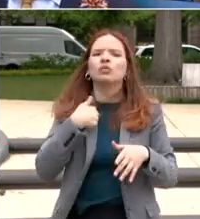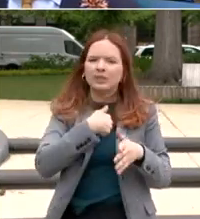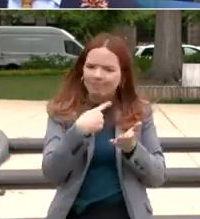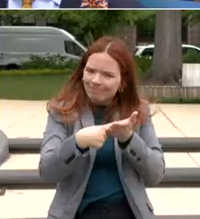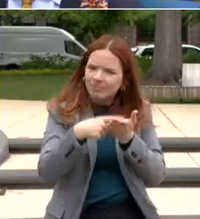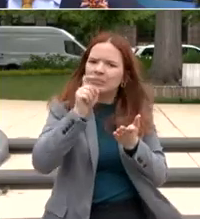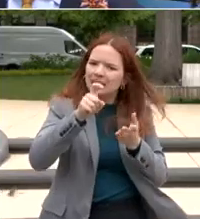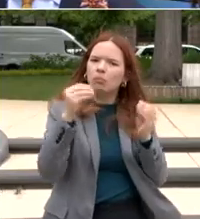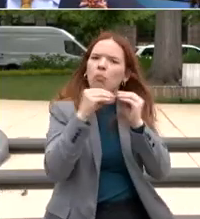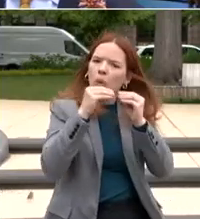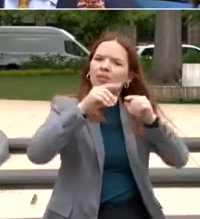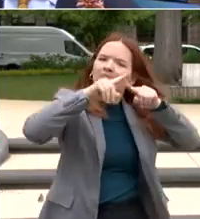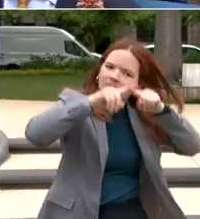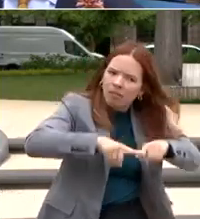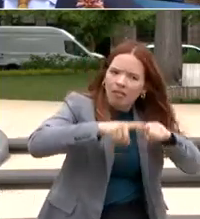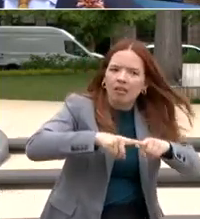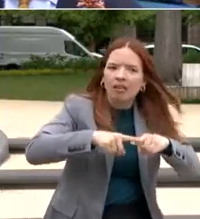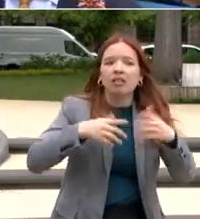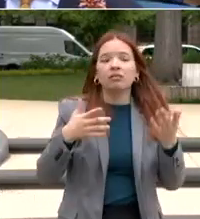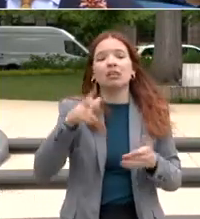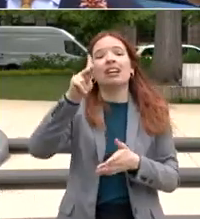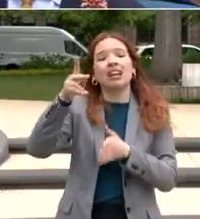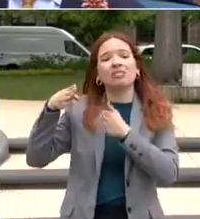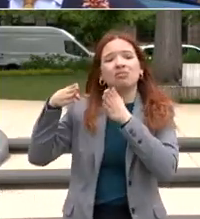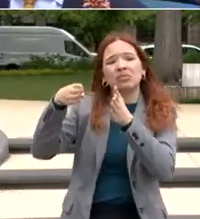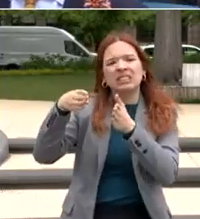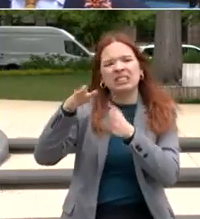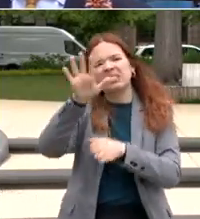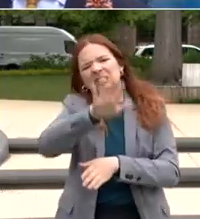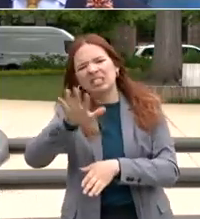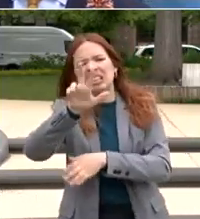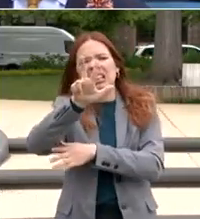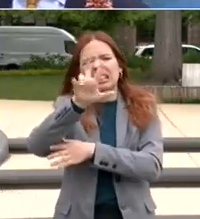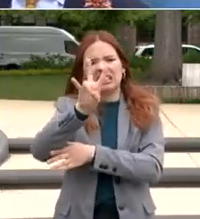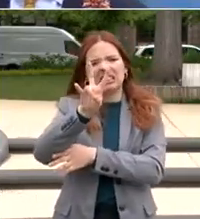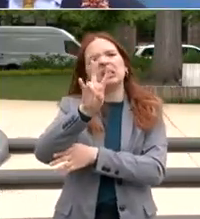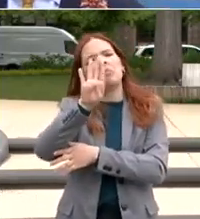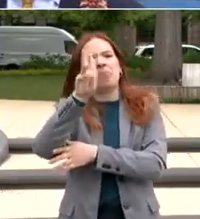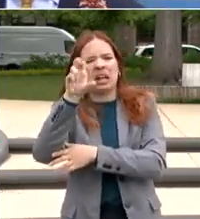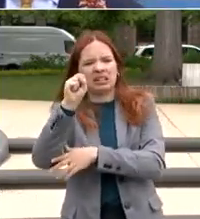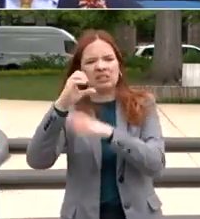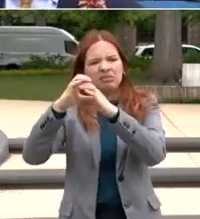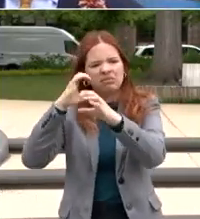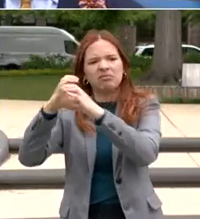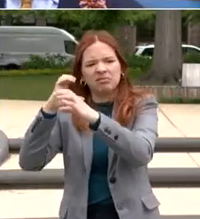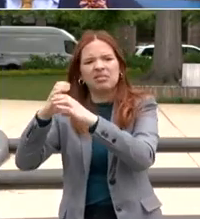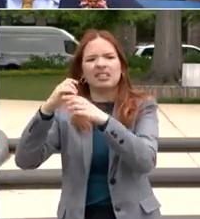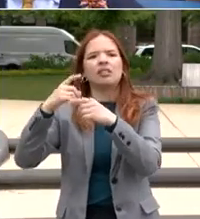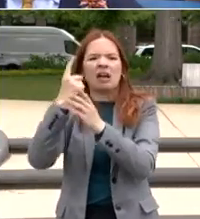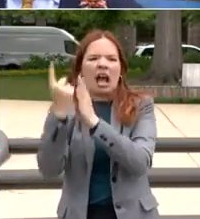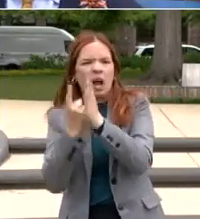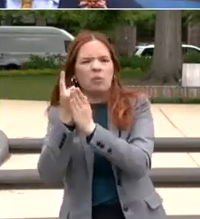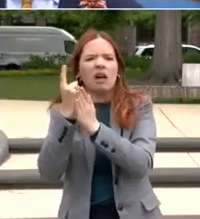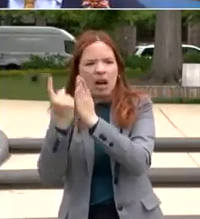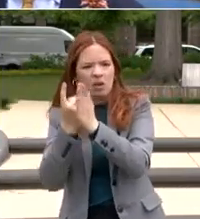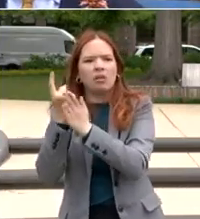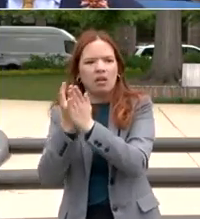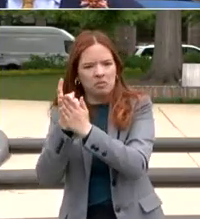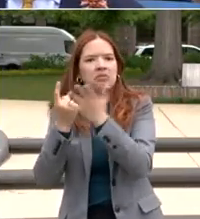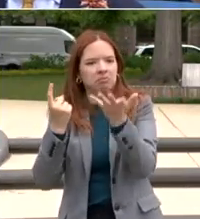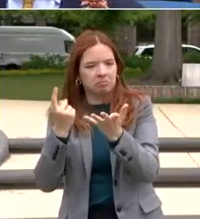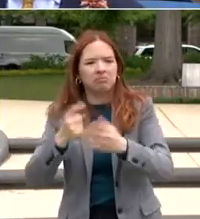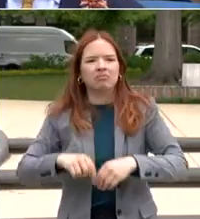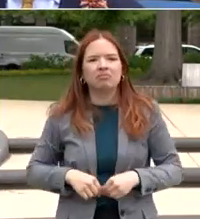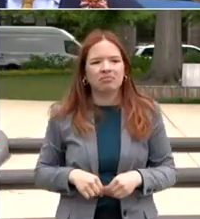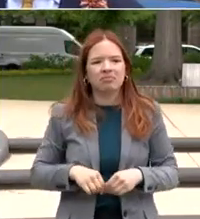now, we have about 37 buses an hour that go through it. After the entire